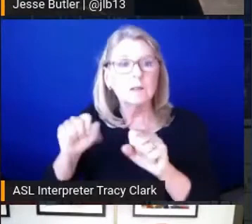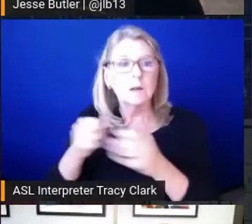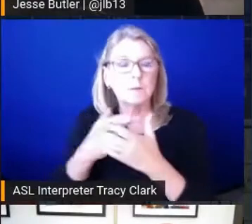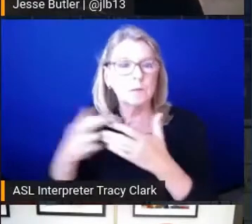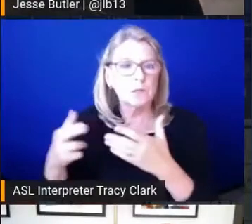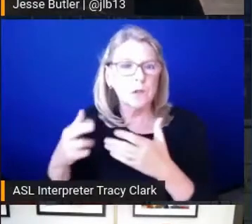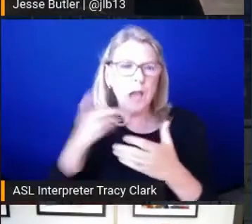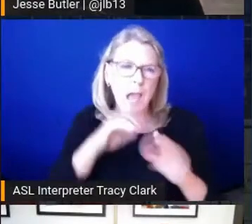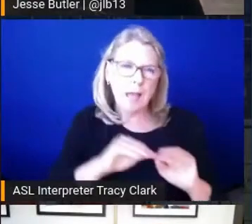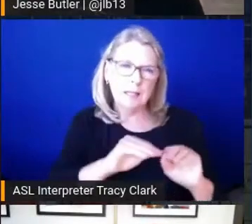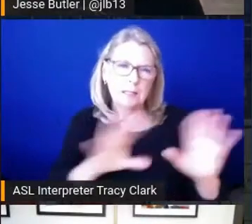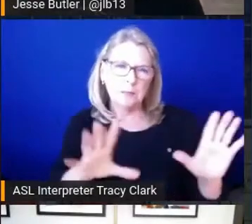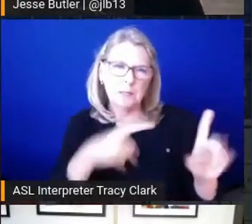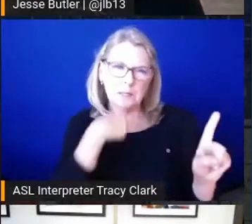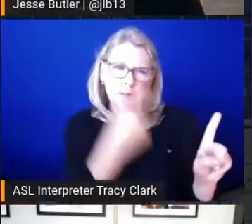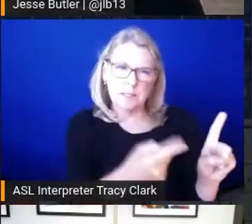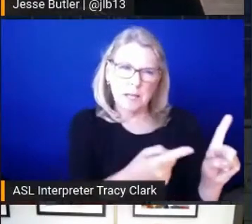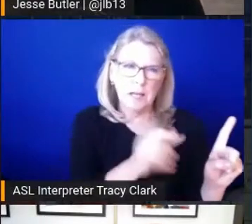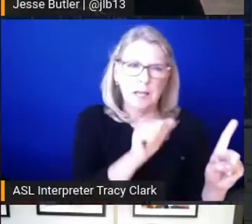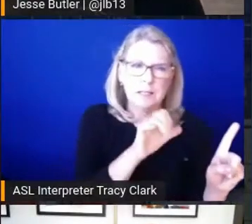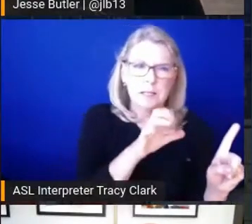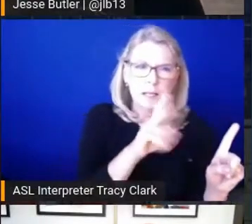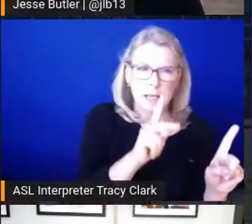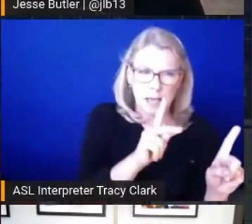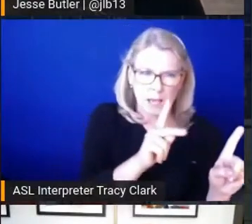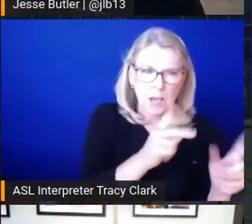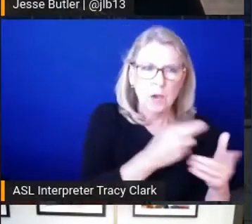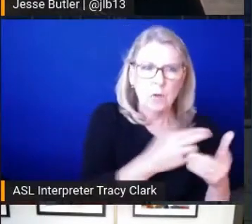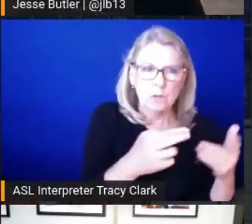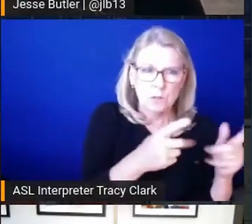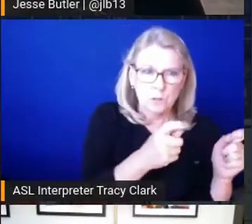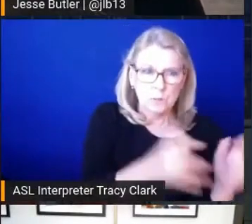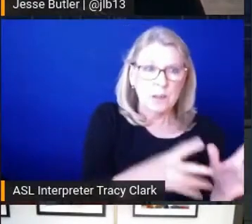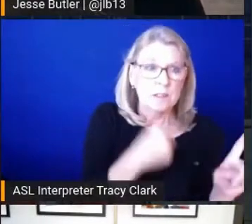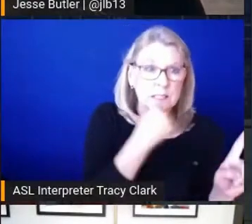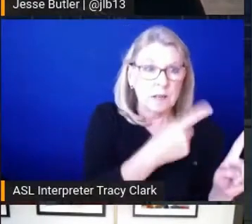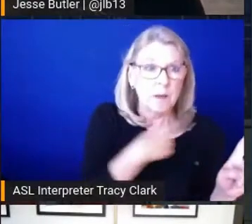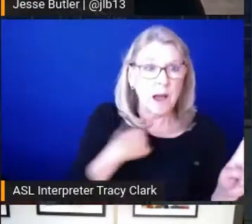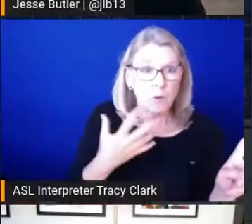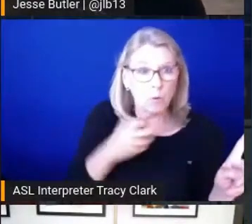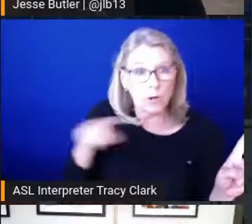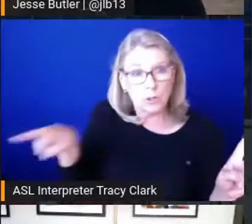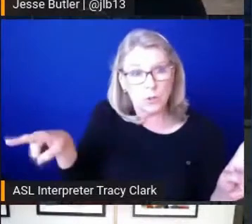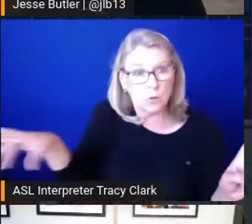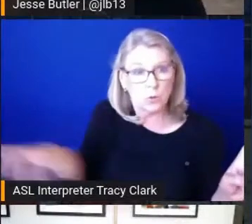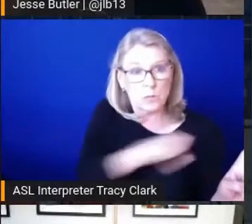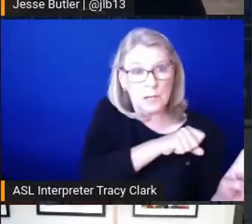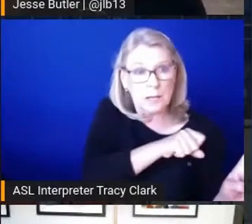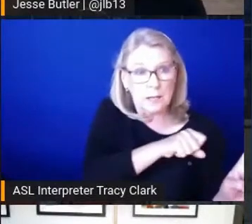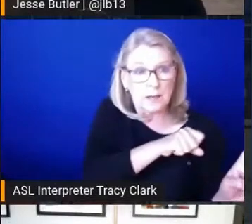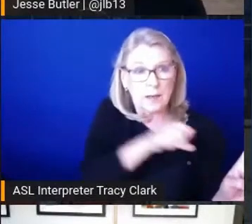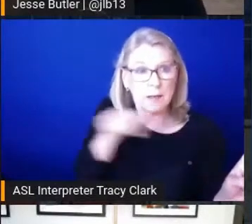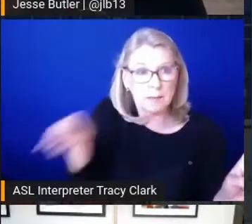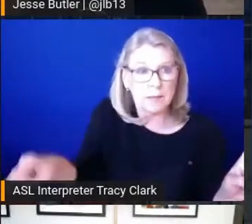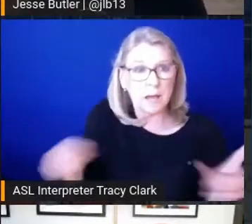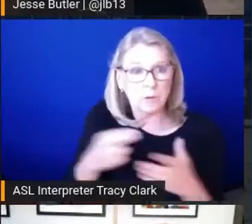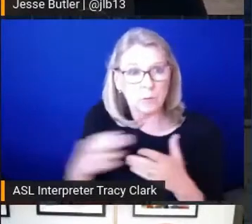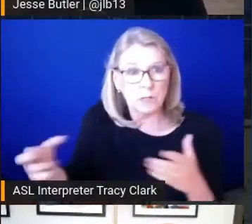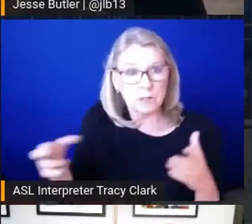I want you to take this particular resource under management. And this is a little bit different